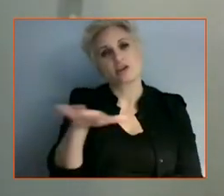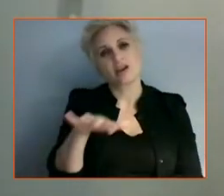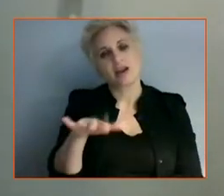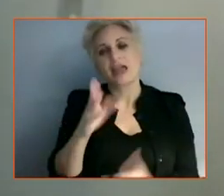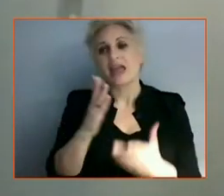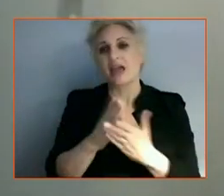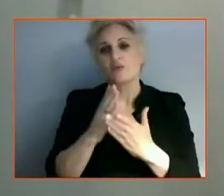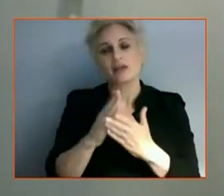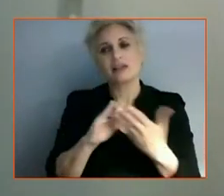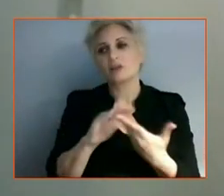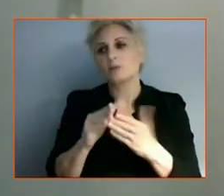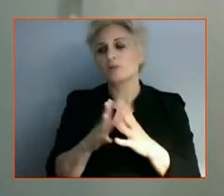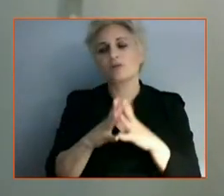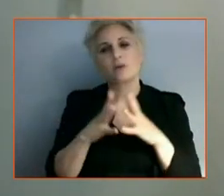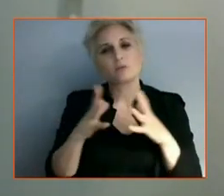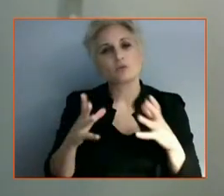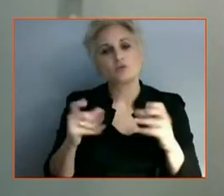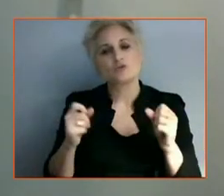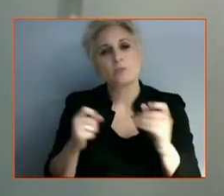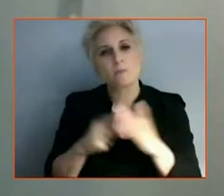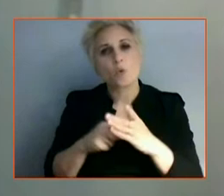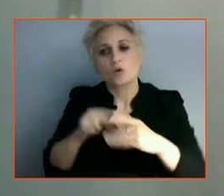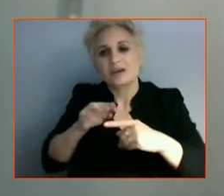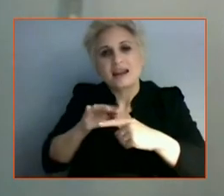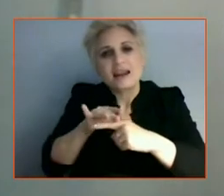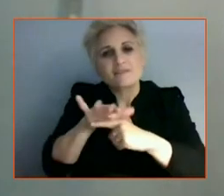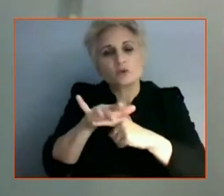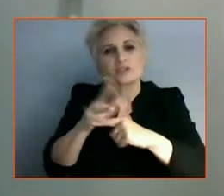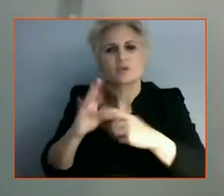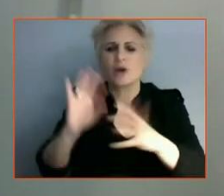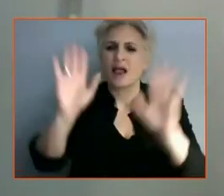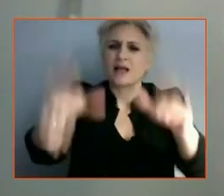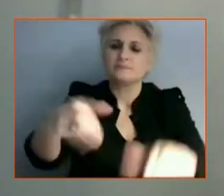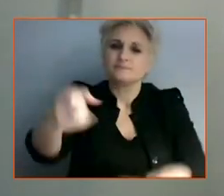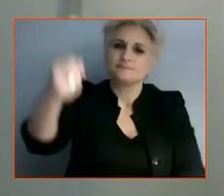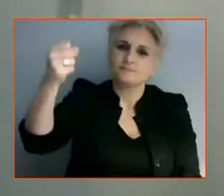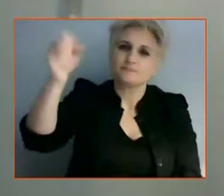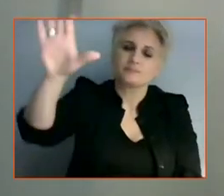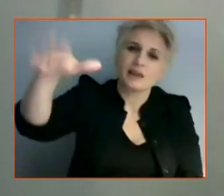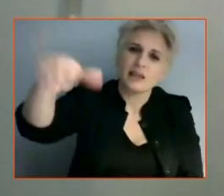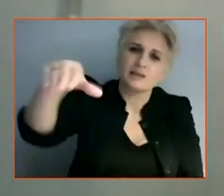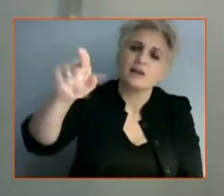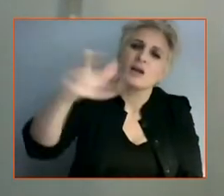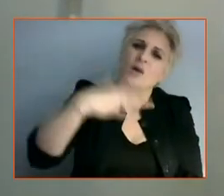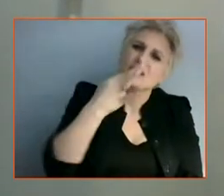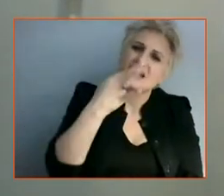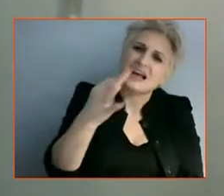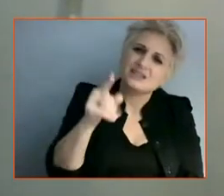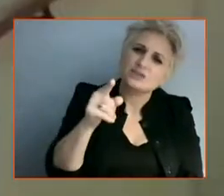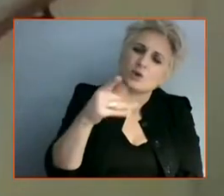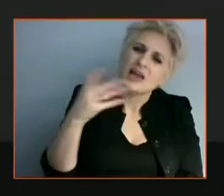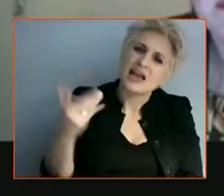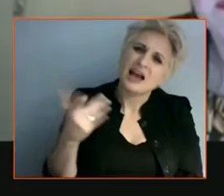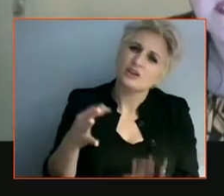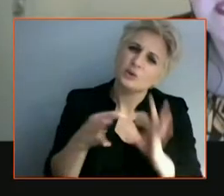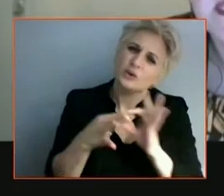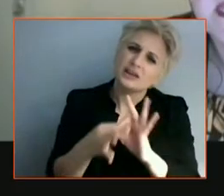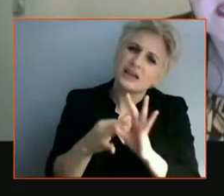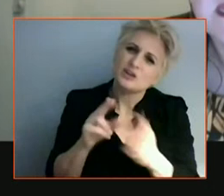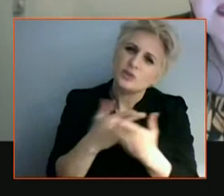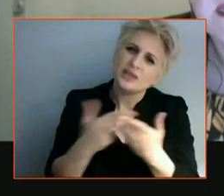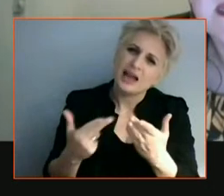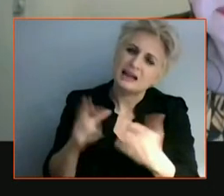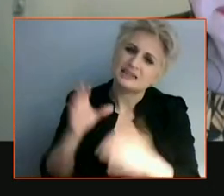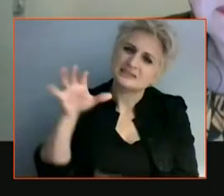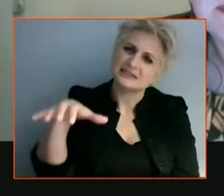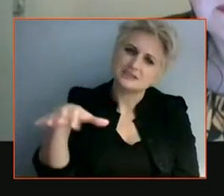discussions around actually creating these funds. Let me just ask you about that. How do you engage with the arts sector?